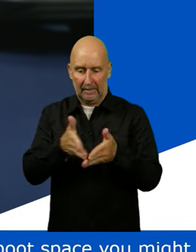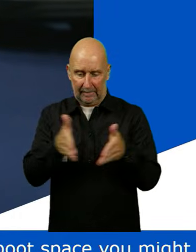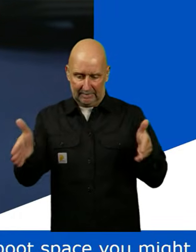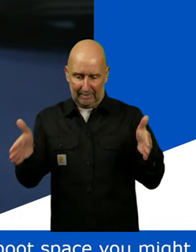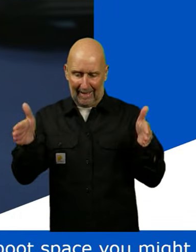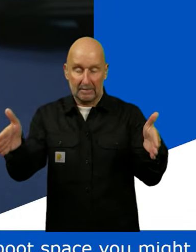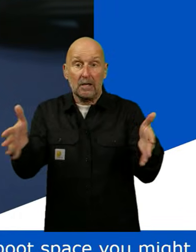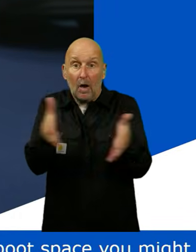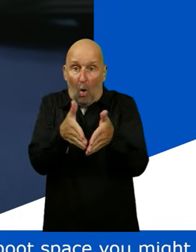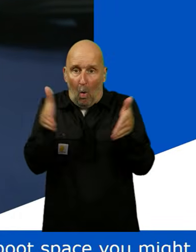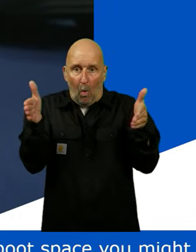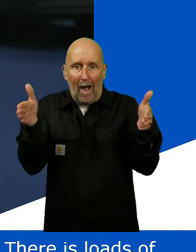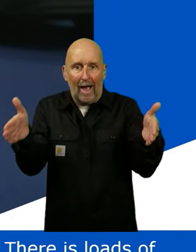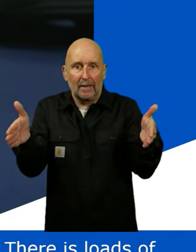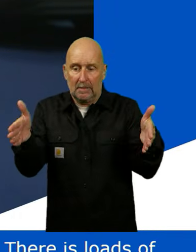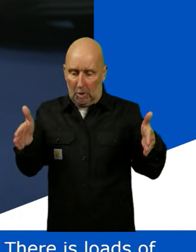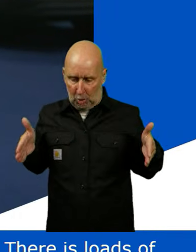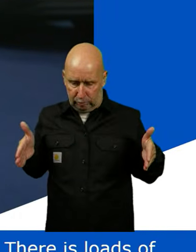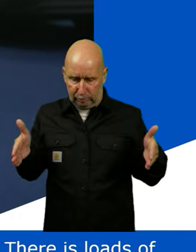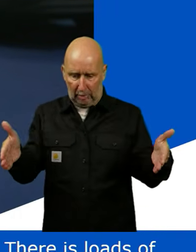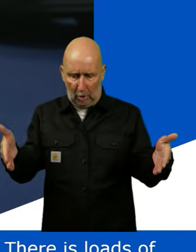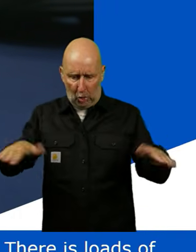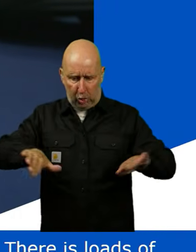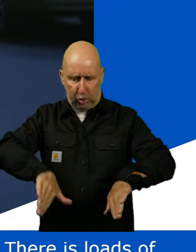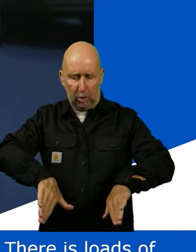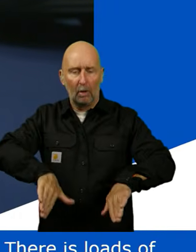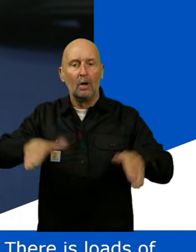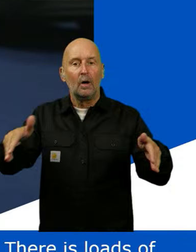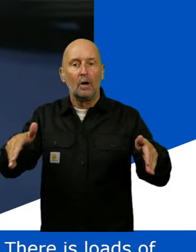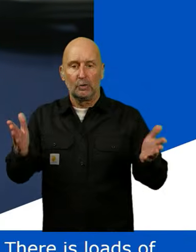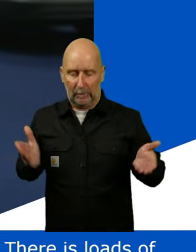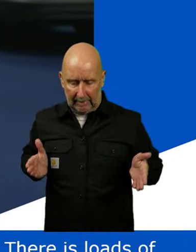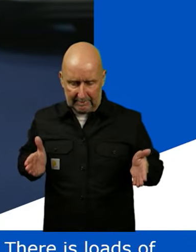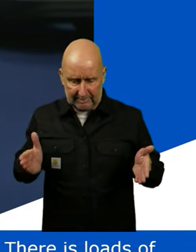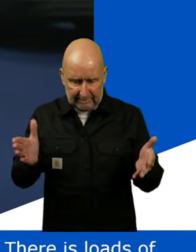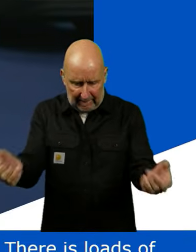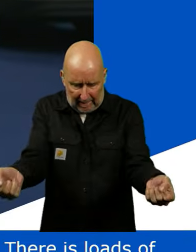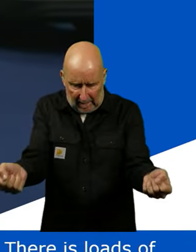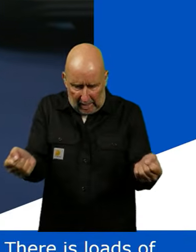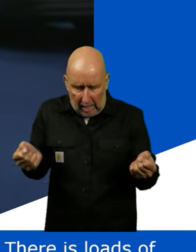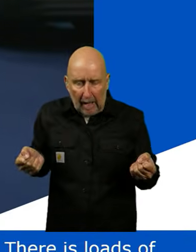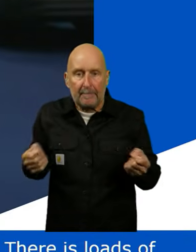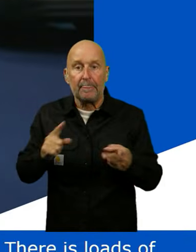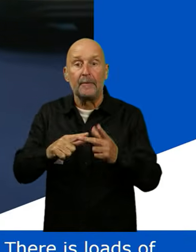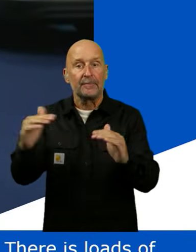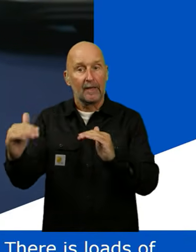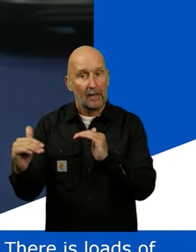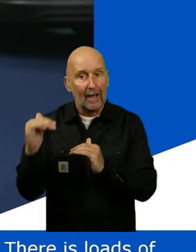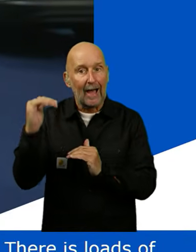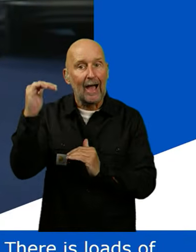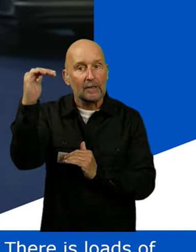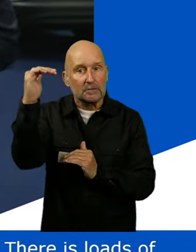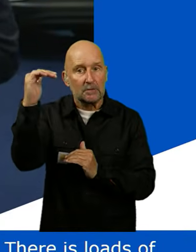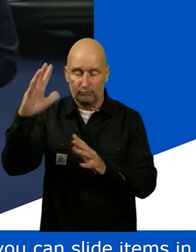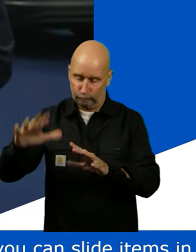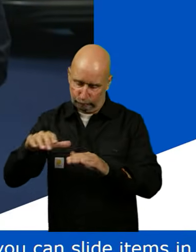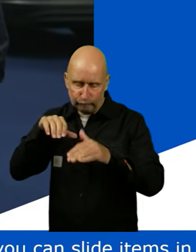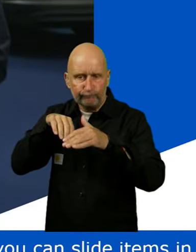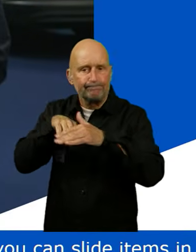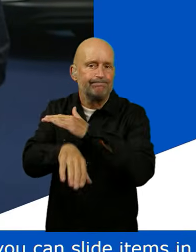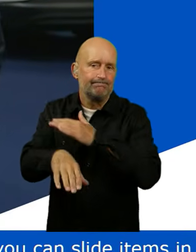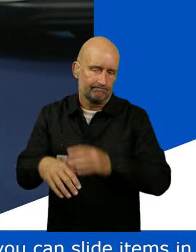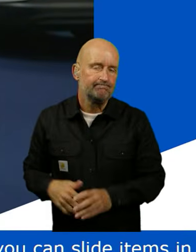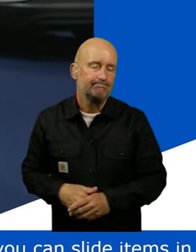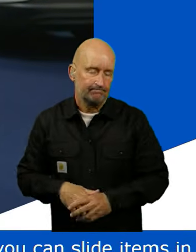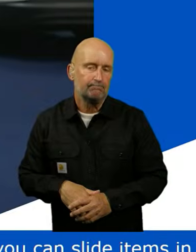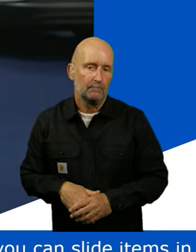and wide. There's not any obstructions on the side, so you can slide items in and out. There's lots of height, so big bulky items will go in there quite